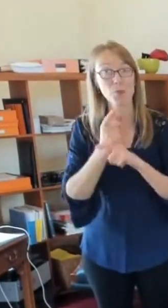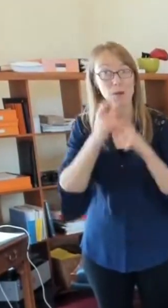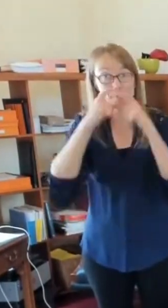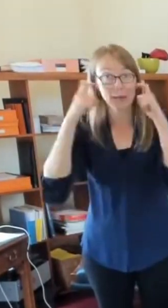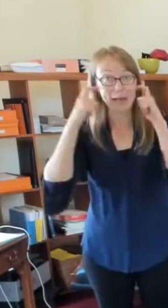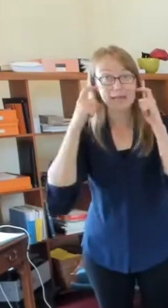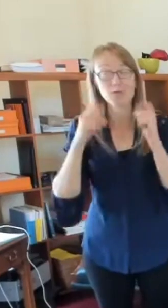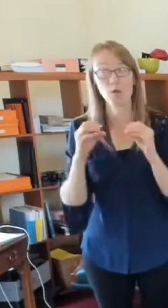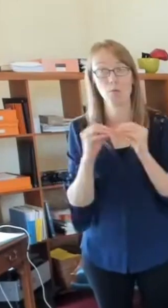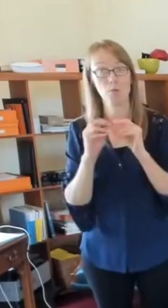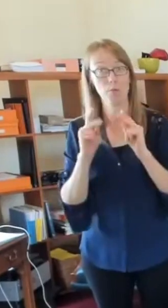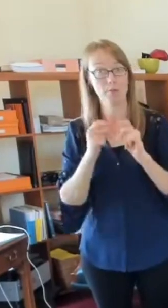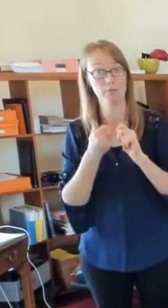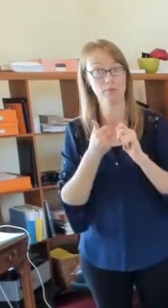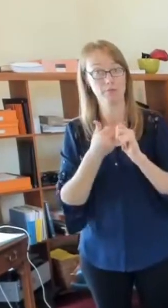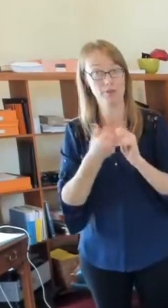distanced?